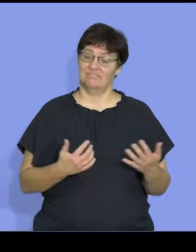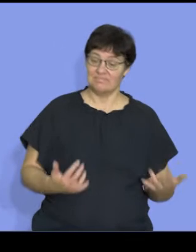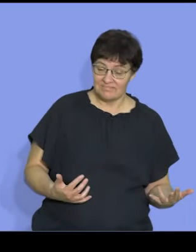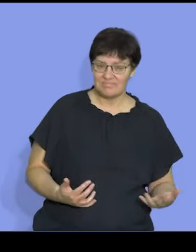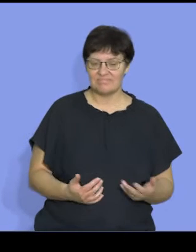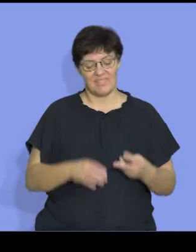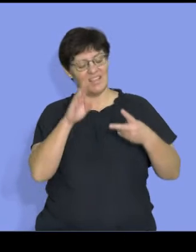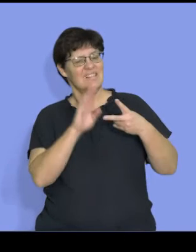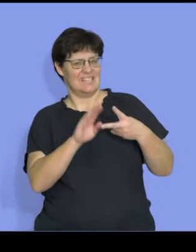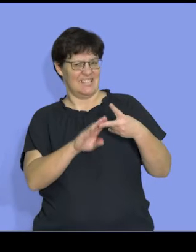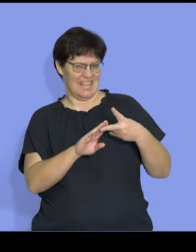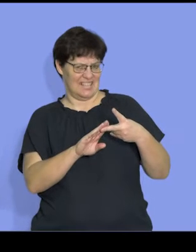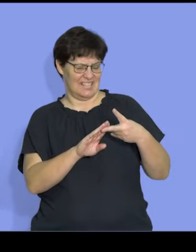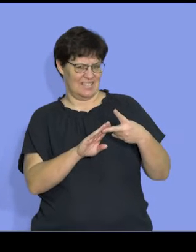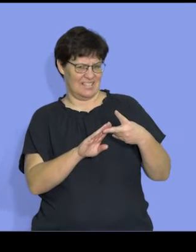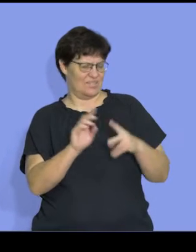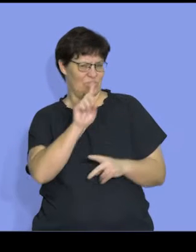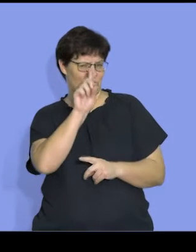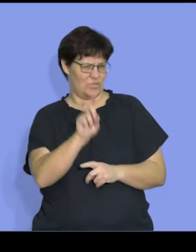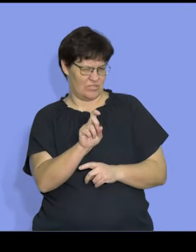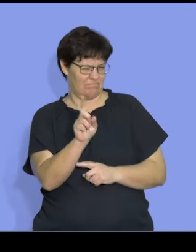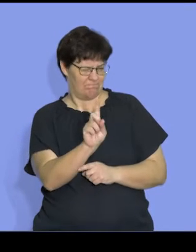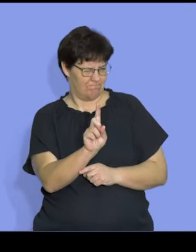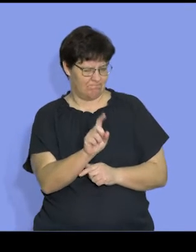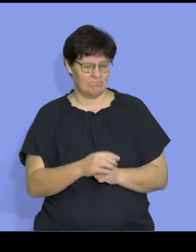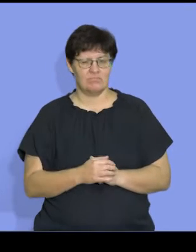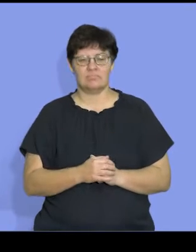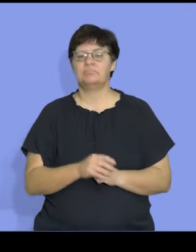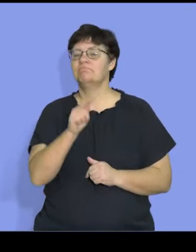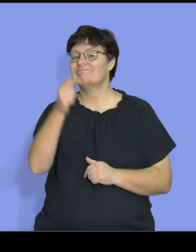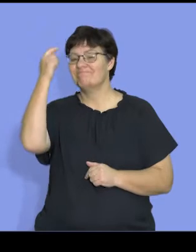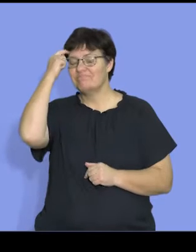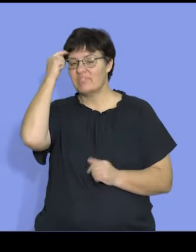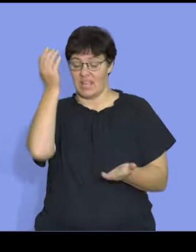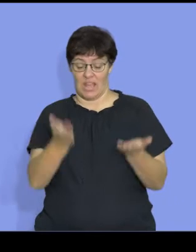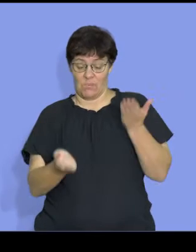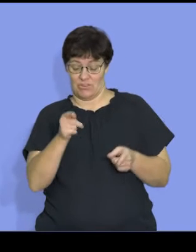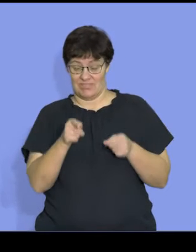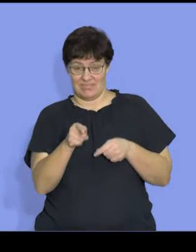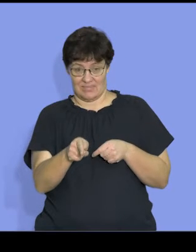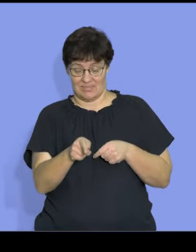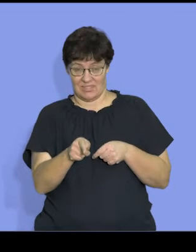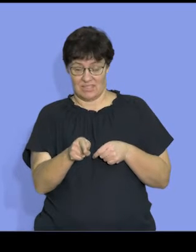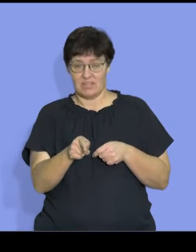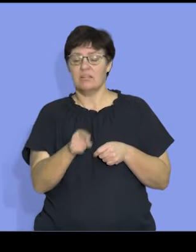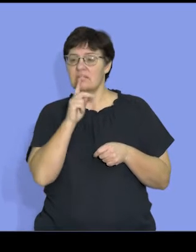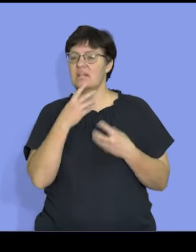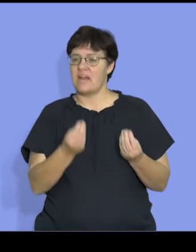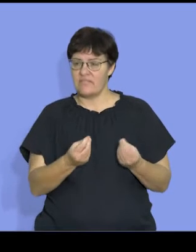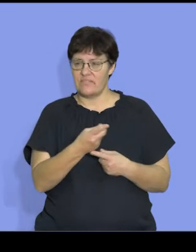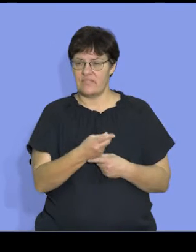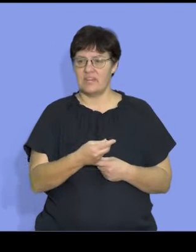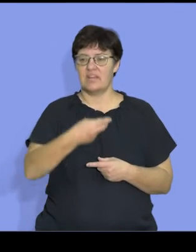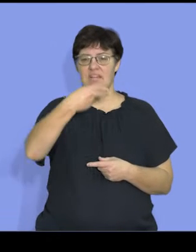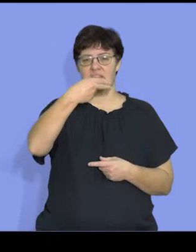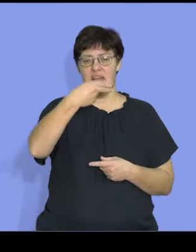Now let's look at the second multiple choice question. Consider the equation below. We are given a reaction